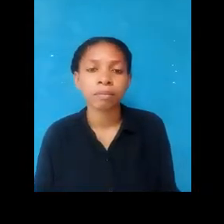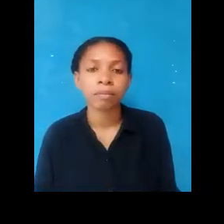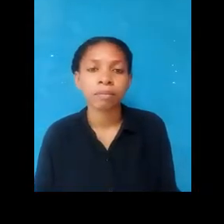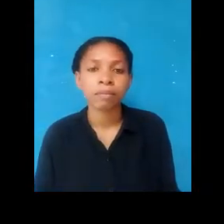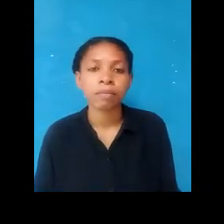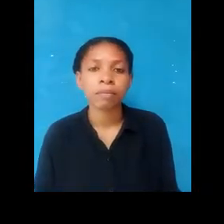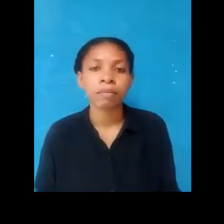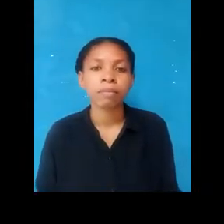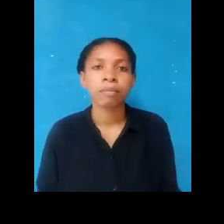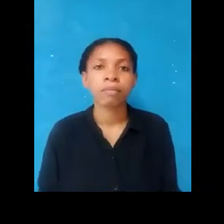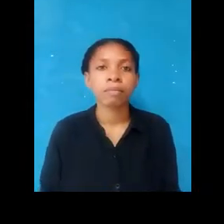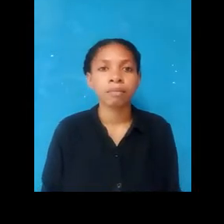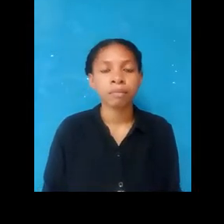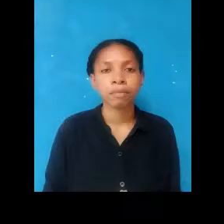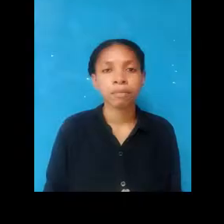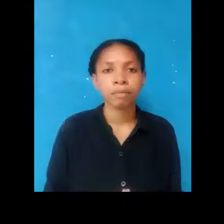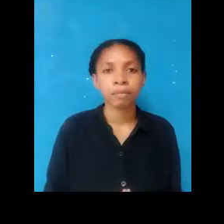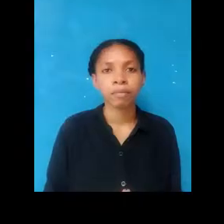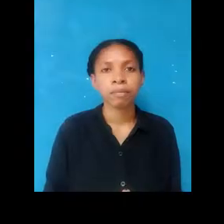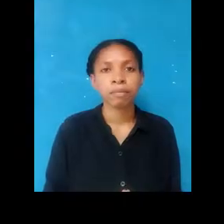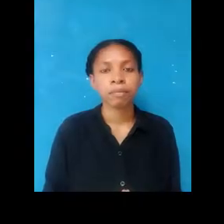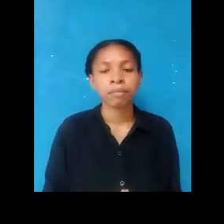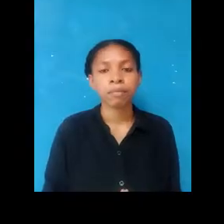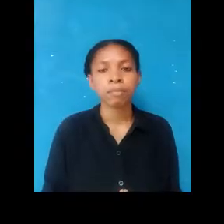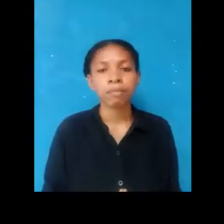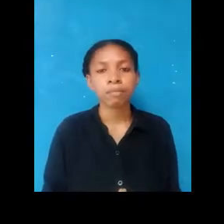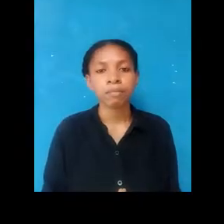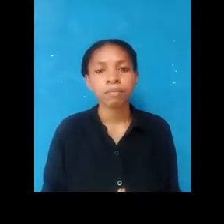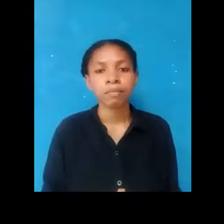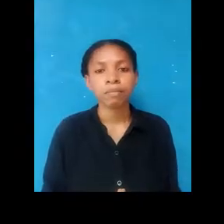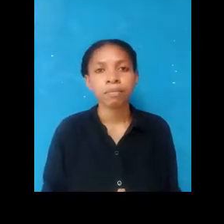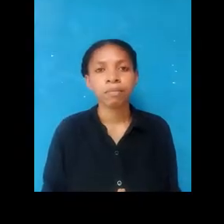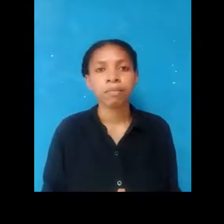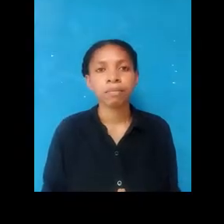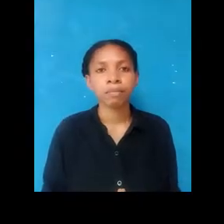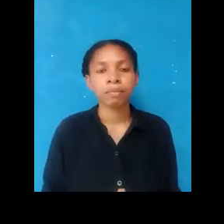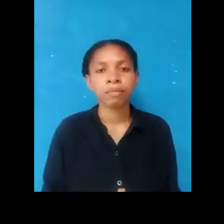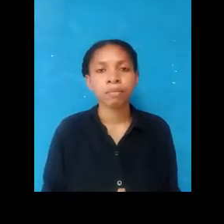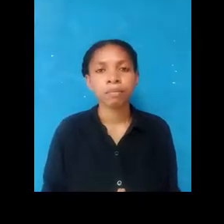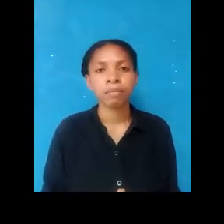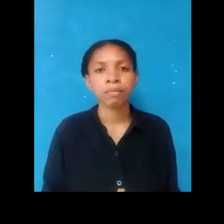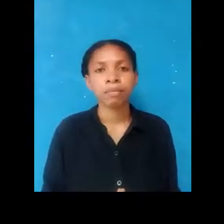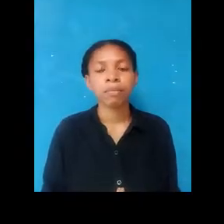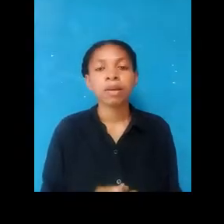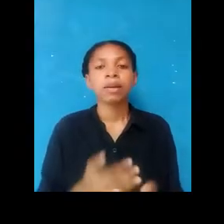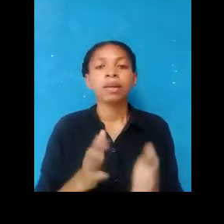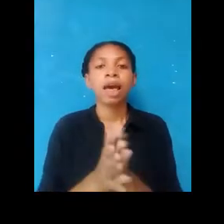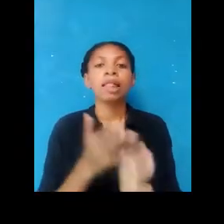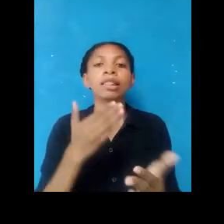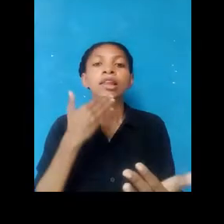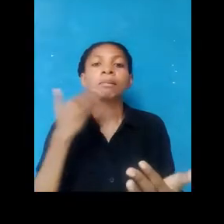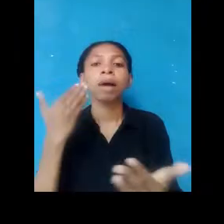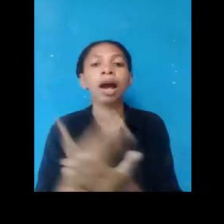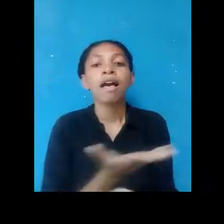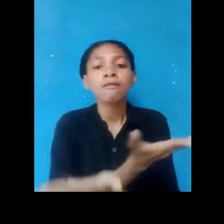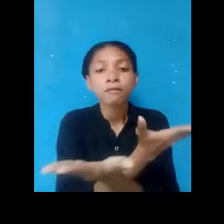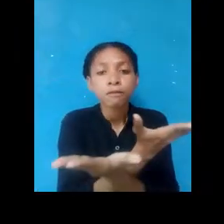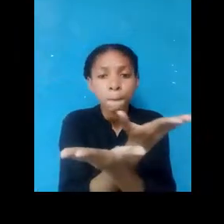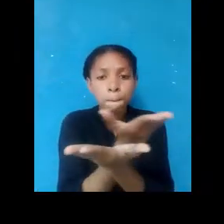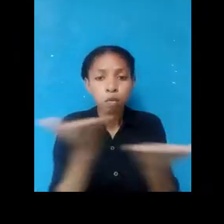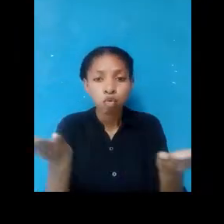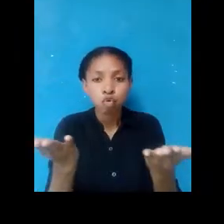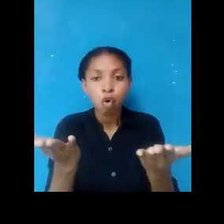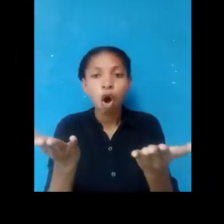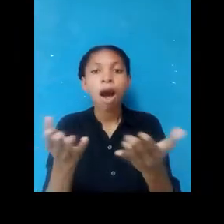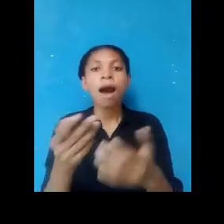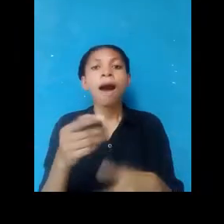action grounded in right-based social work practice. And to all our partners, especially the Ministry of Social Affairs, the